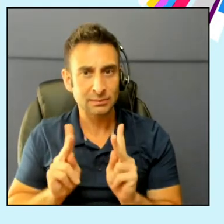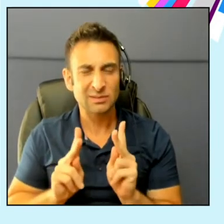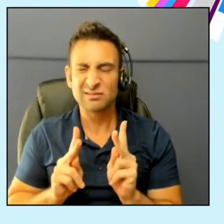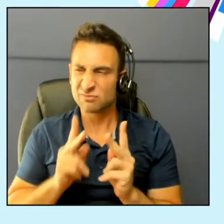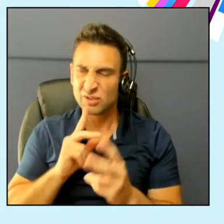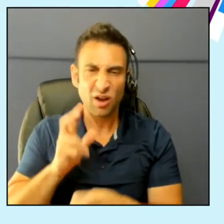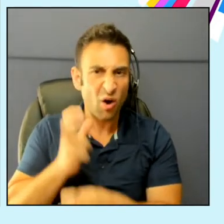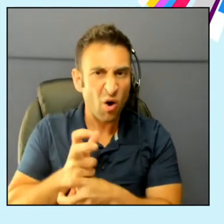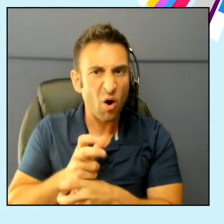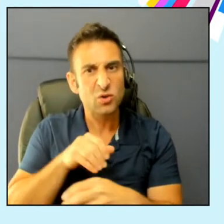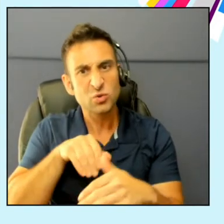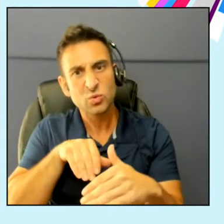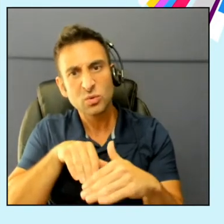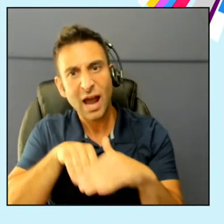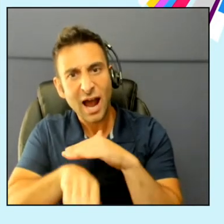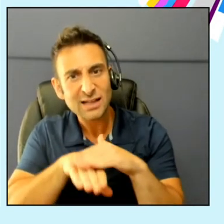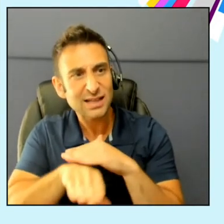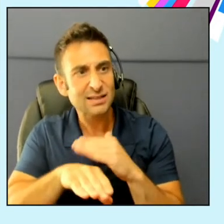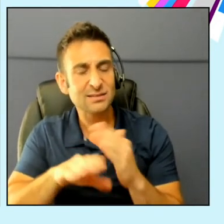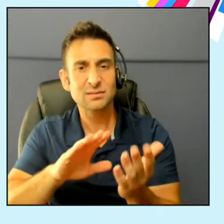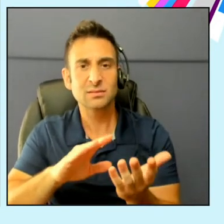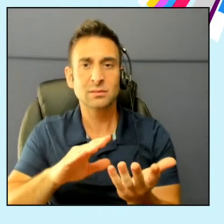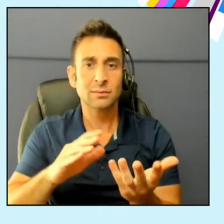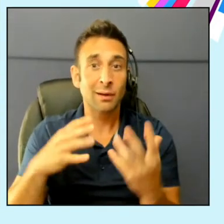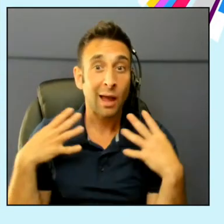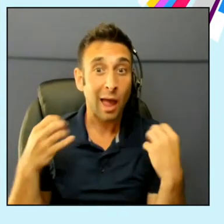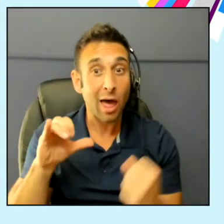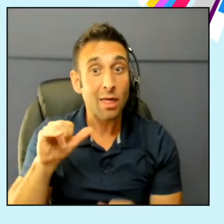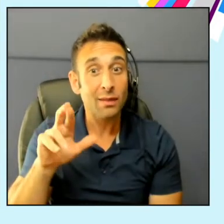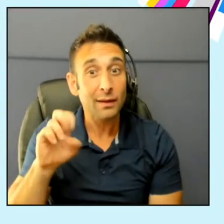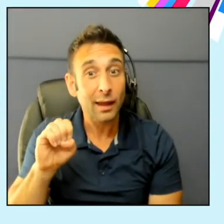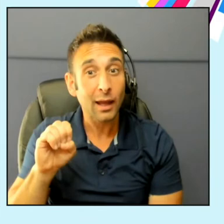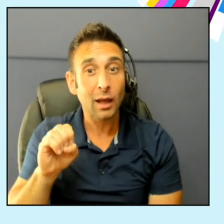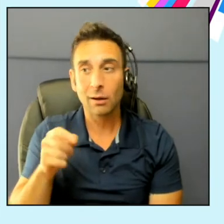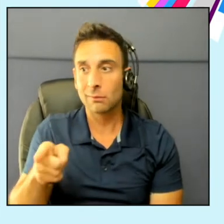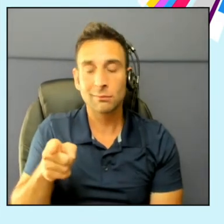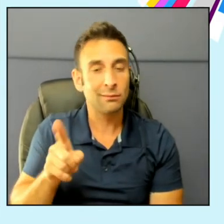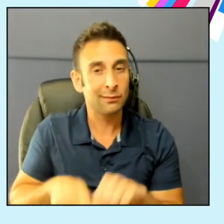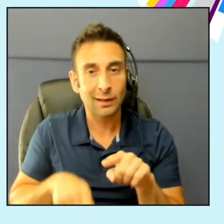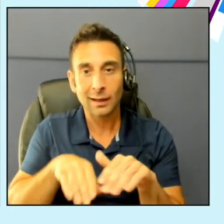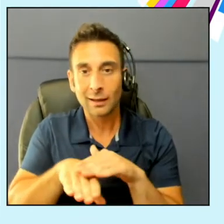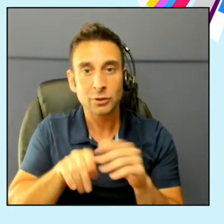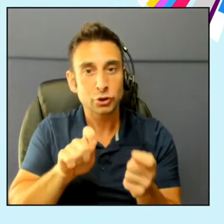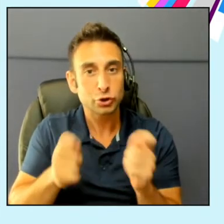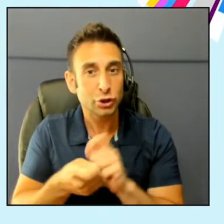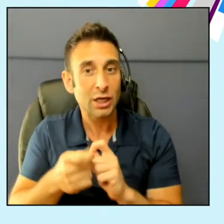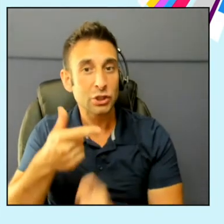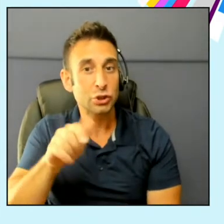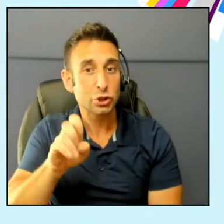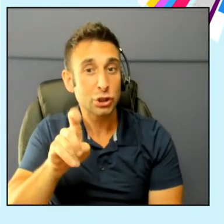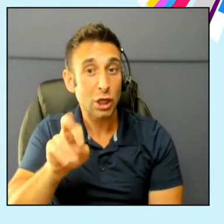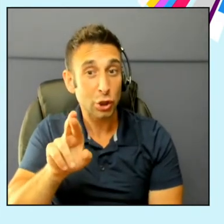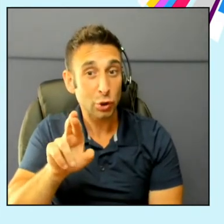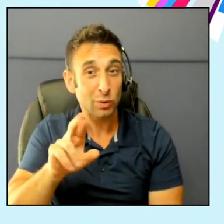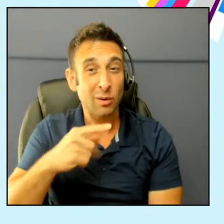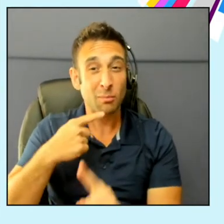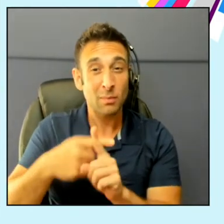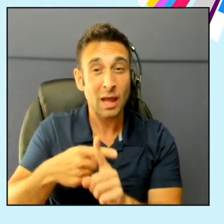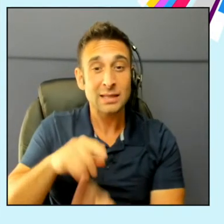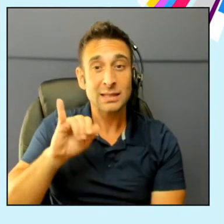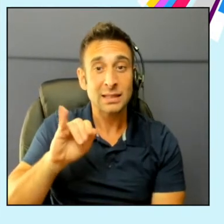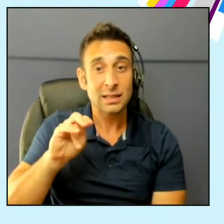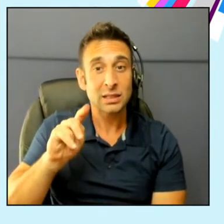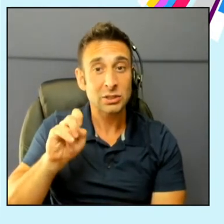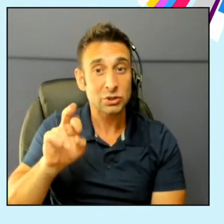affirming healthcare or being able to change their gender. And also when we think about the position of intersex people, there are very few kind of